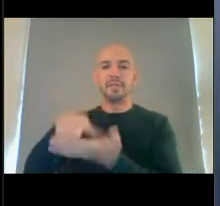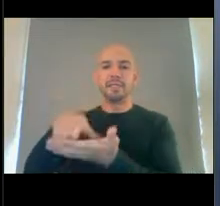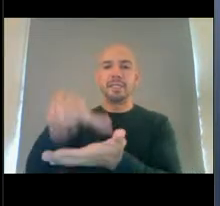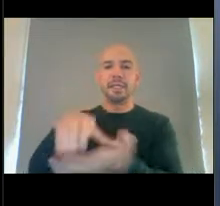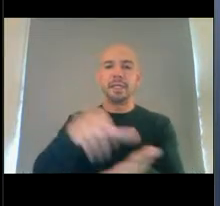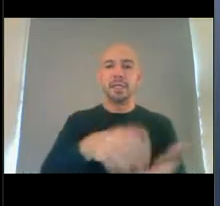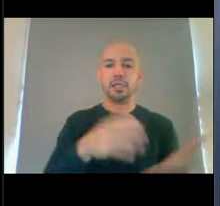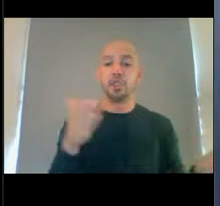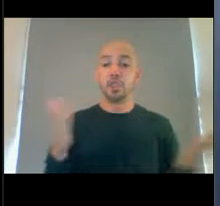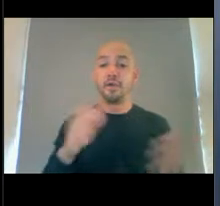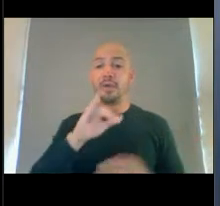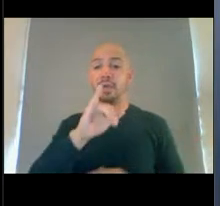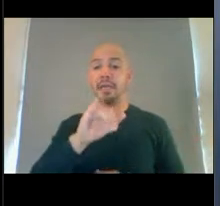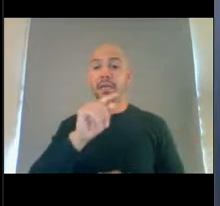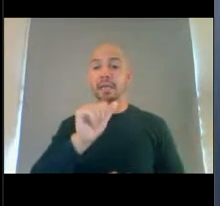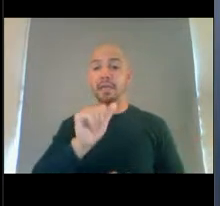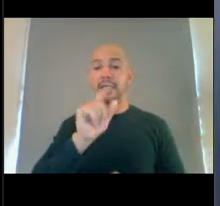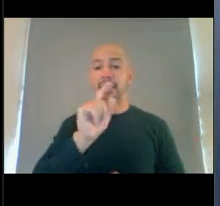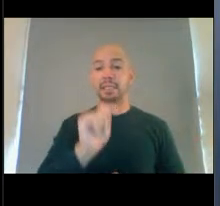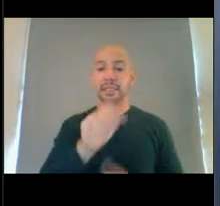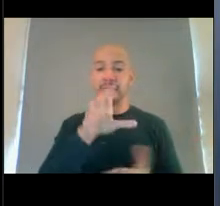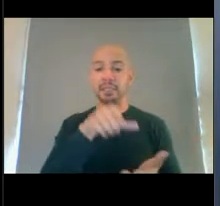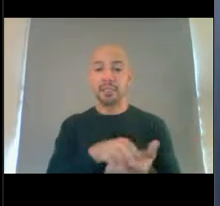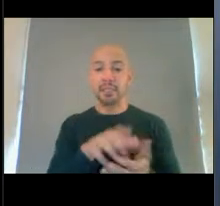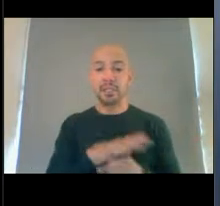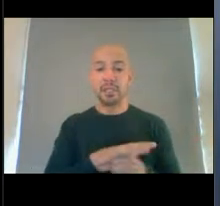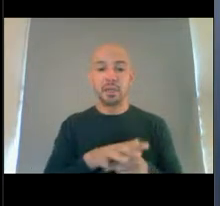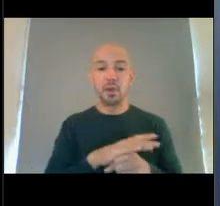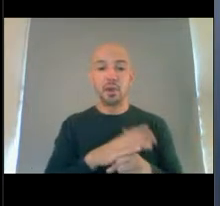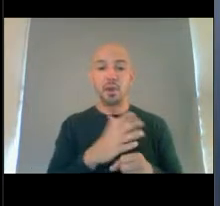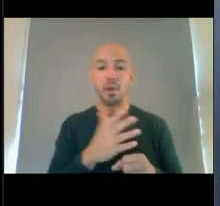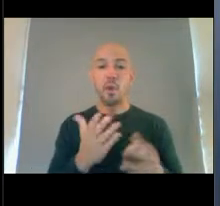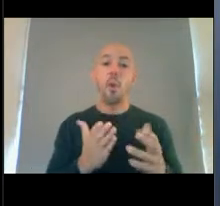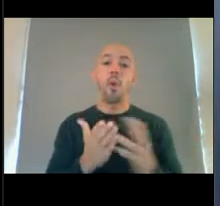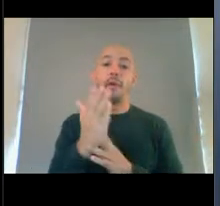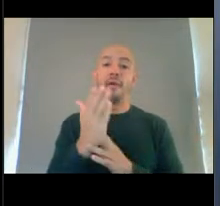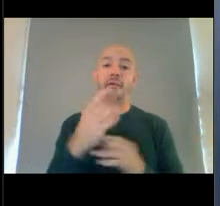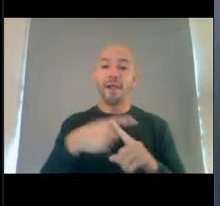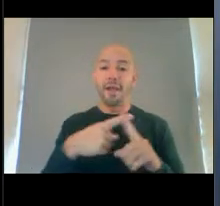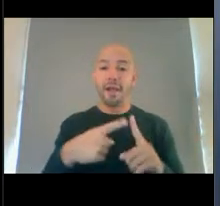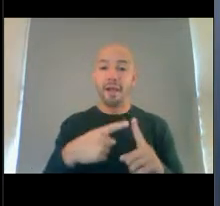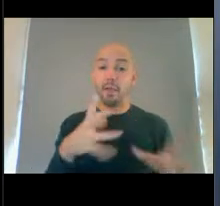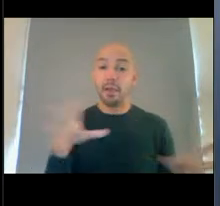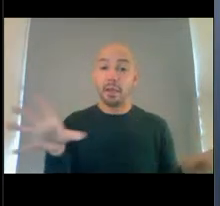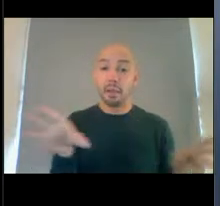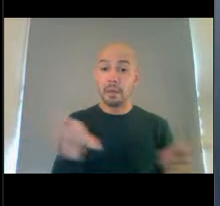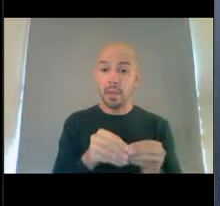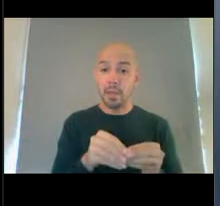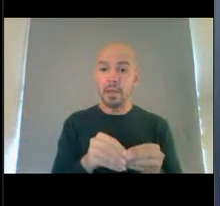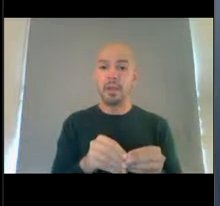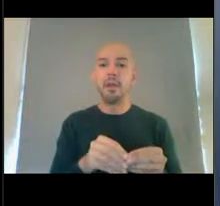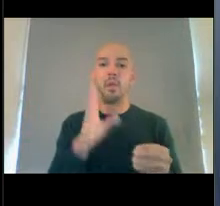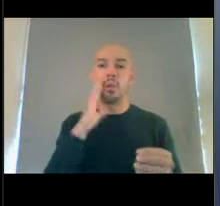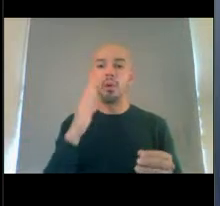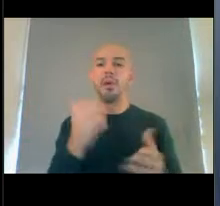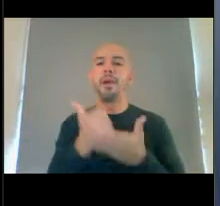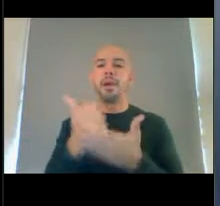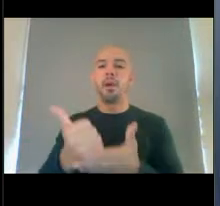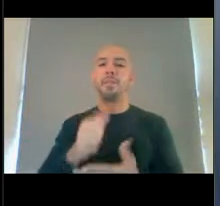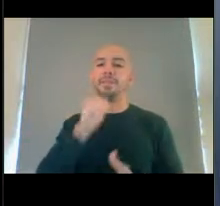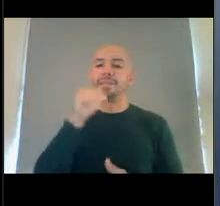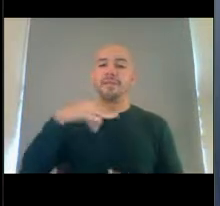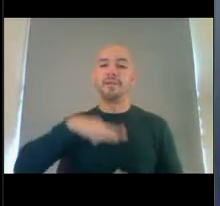management projects to improve existing transit services these improvements are anticipated to make active transportation and transit truly